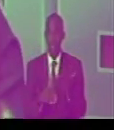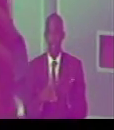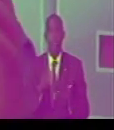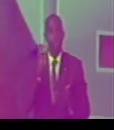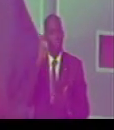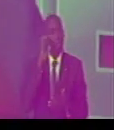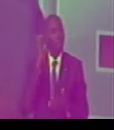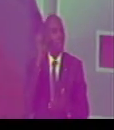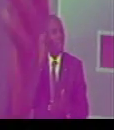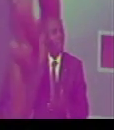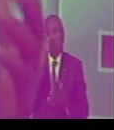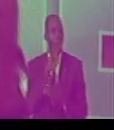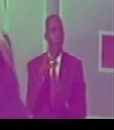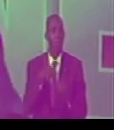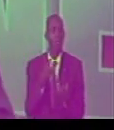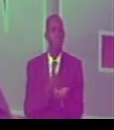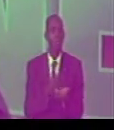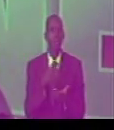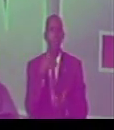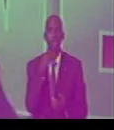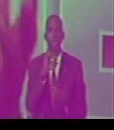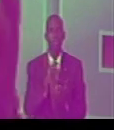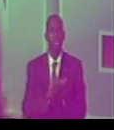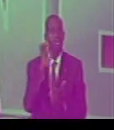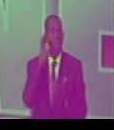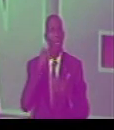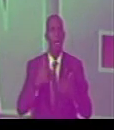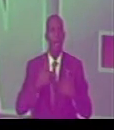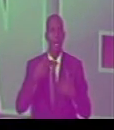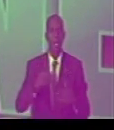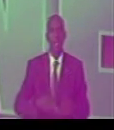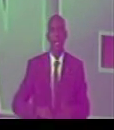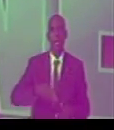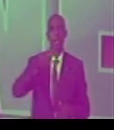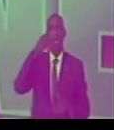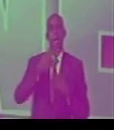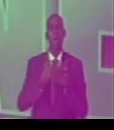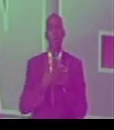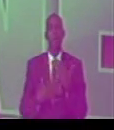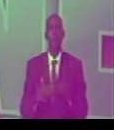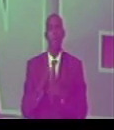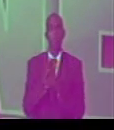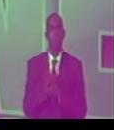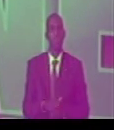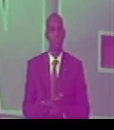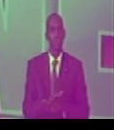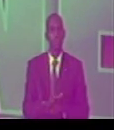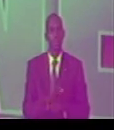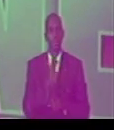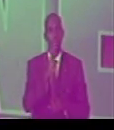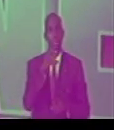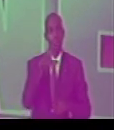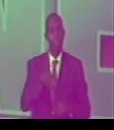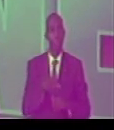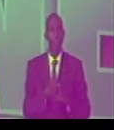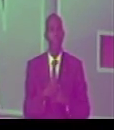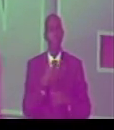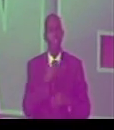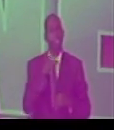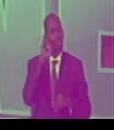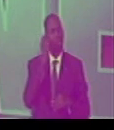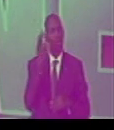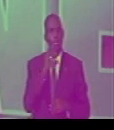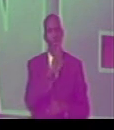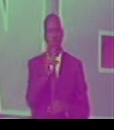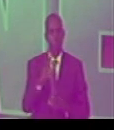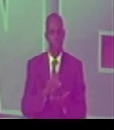And before then, I had, the doctors told me at some point that I have high blood pressure. And so at some